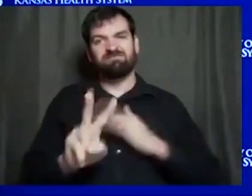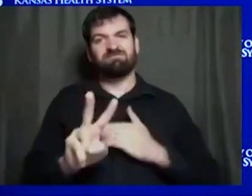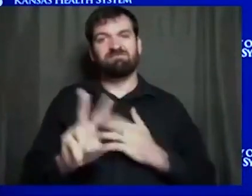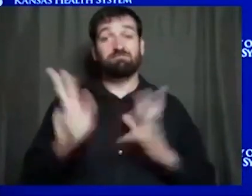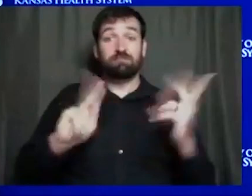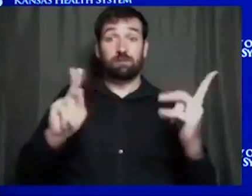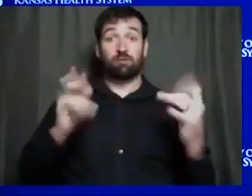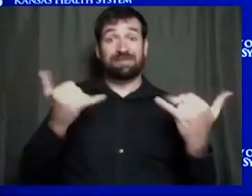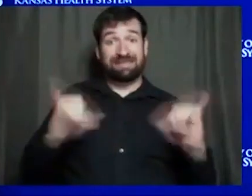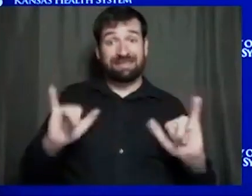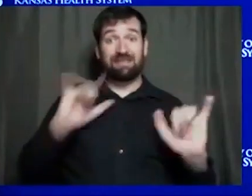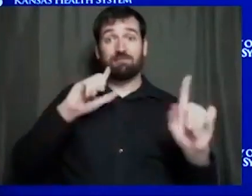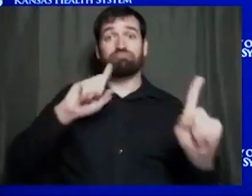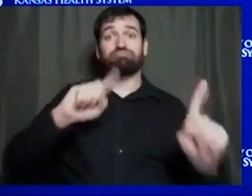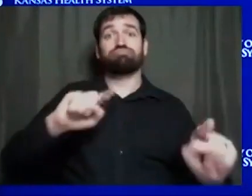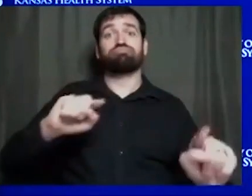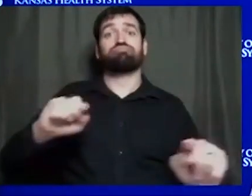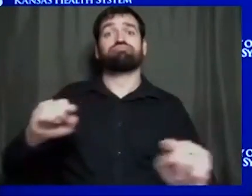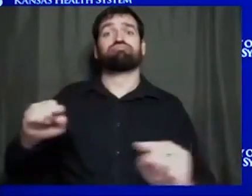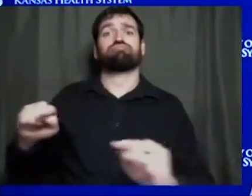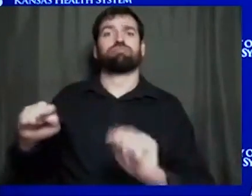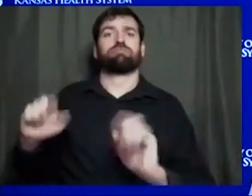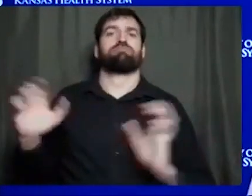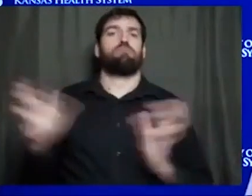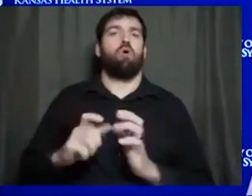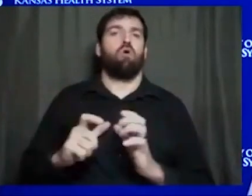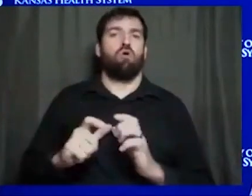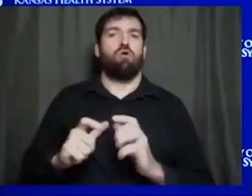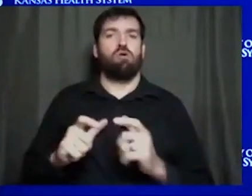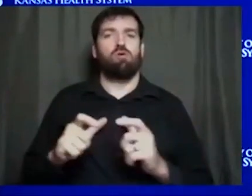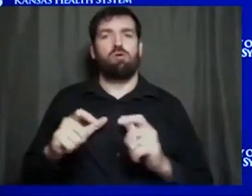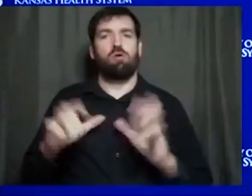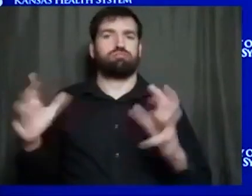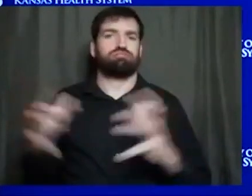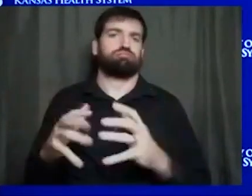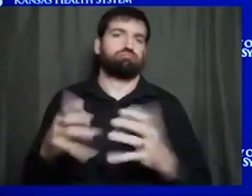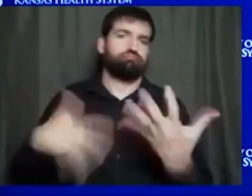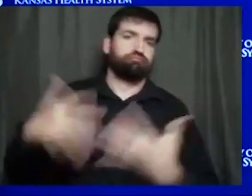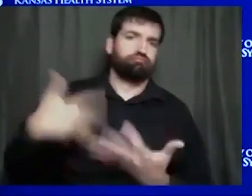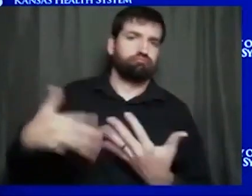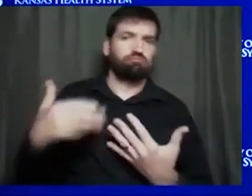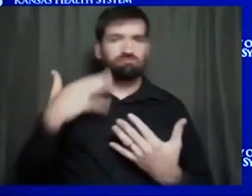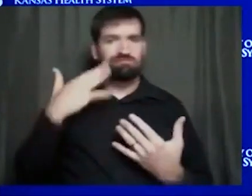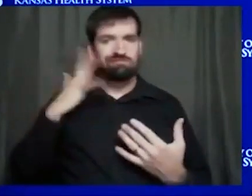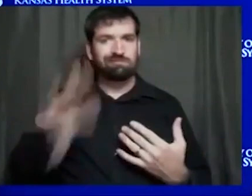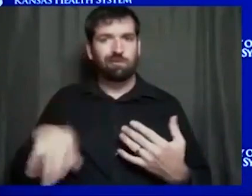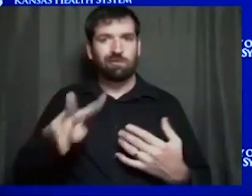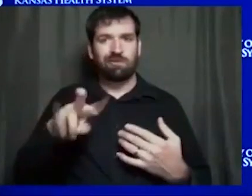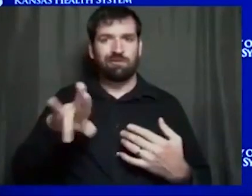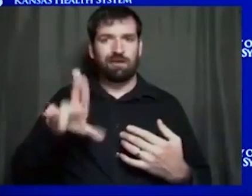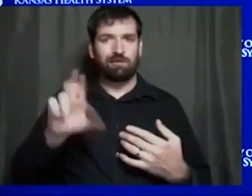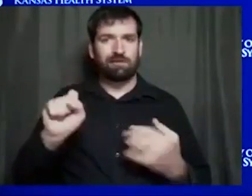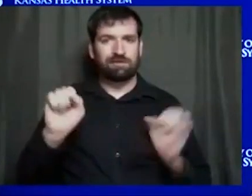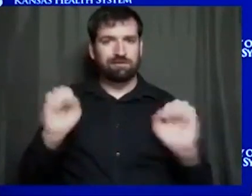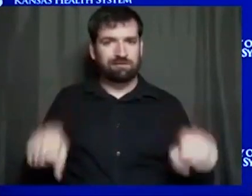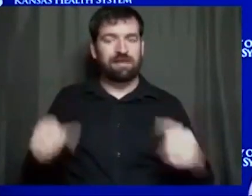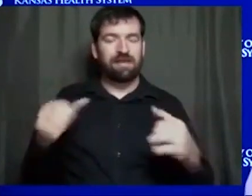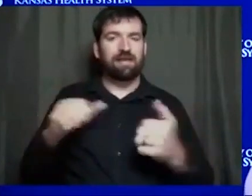smaller gatherings, not necessarily the big public ones, and still doing that. And we know that the virus can spread in those indoor